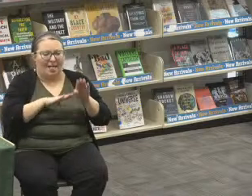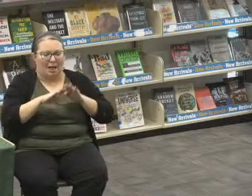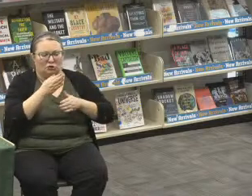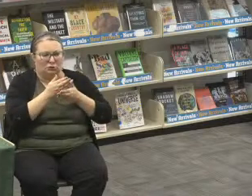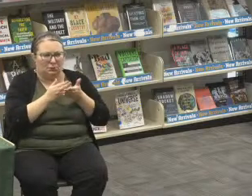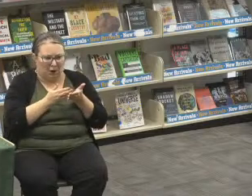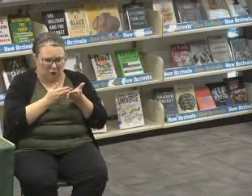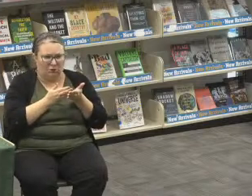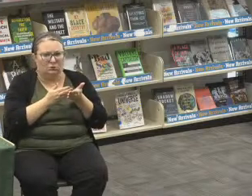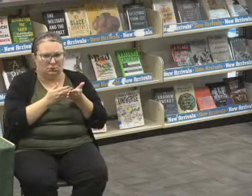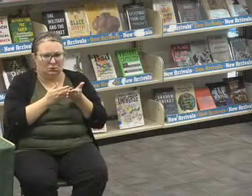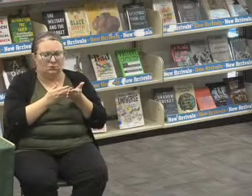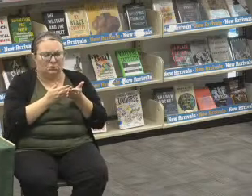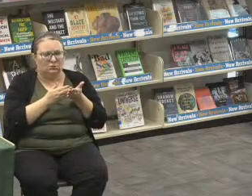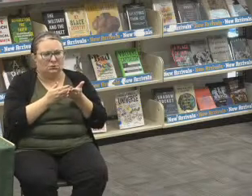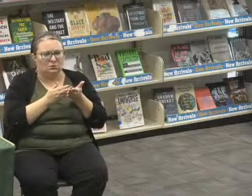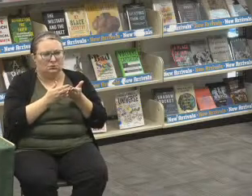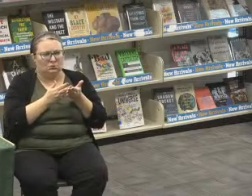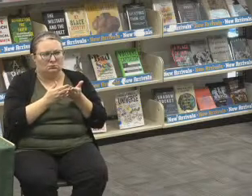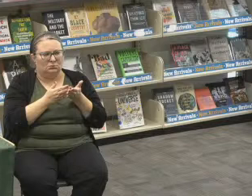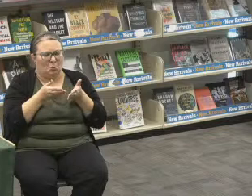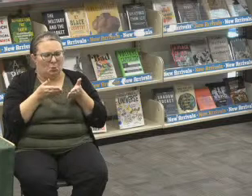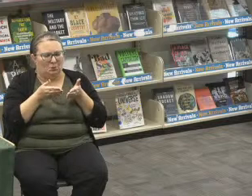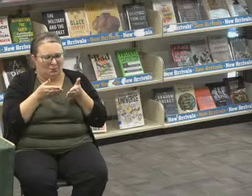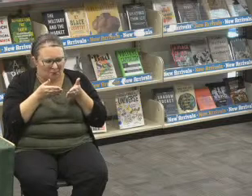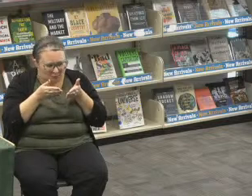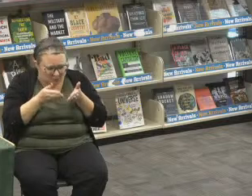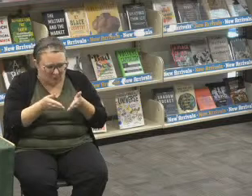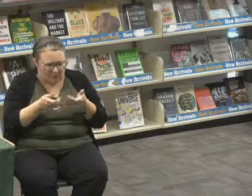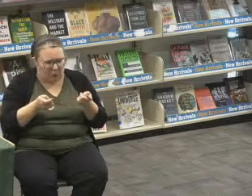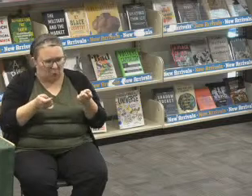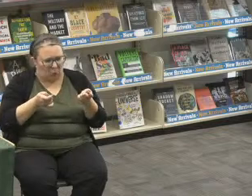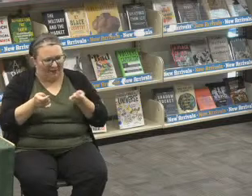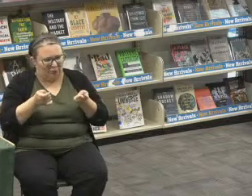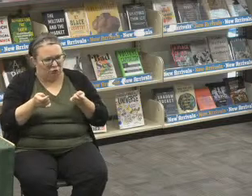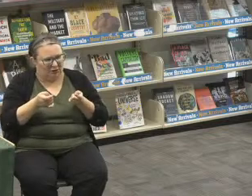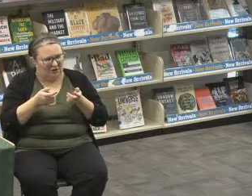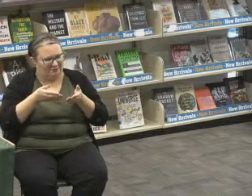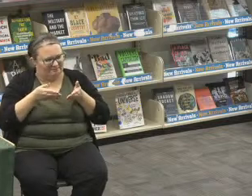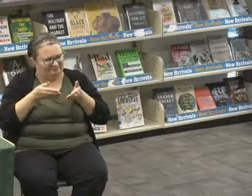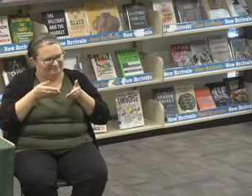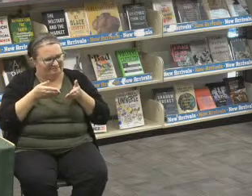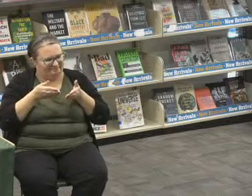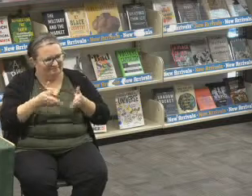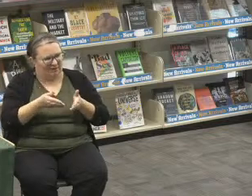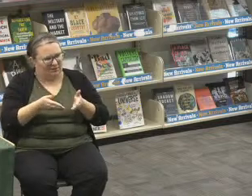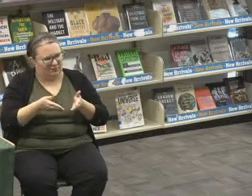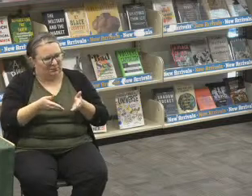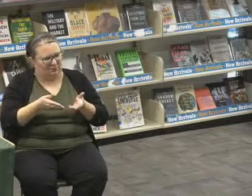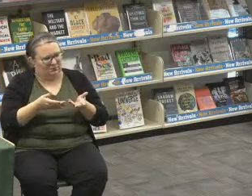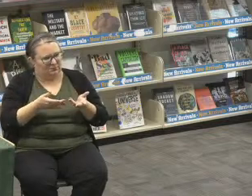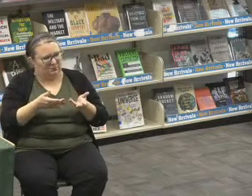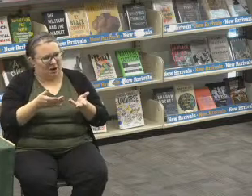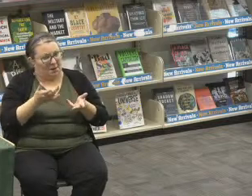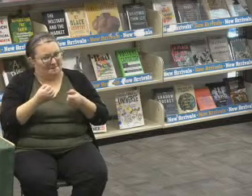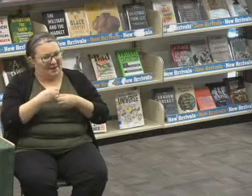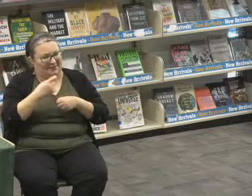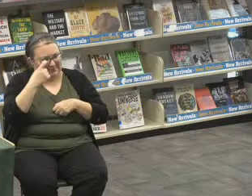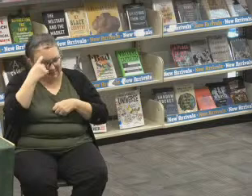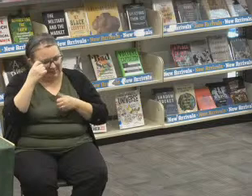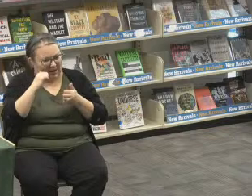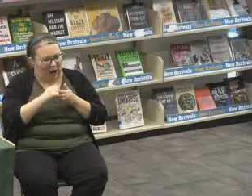biological mechanism, kind of regulatory mechanism, which kind of makes sense for how perhaps